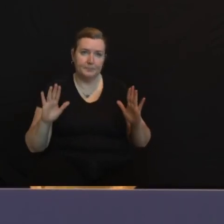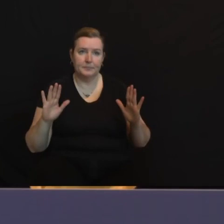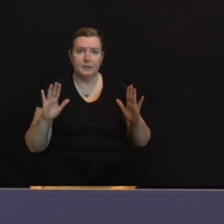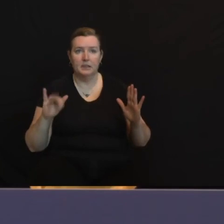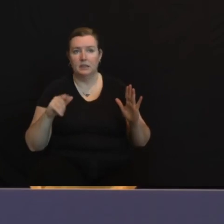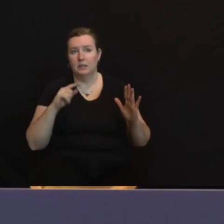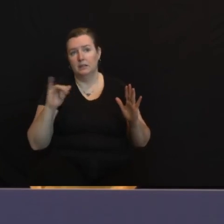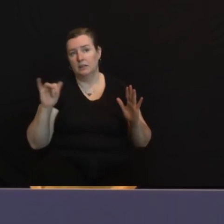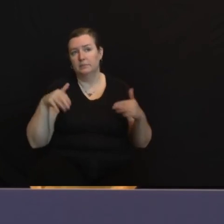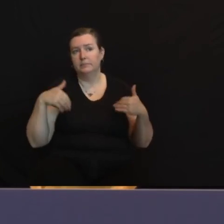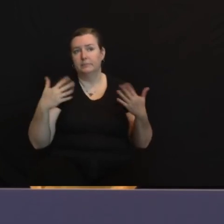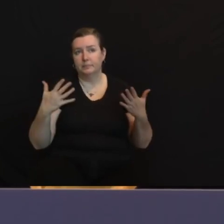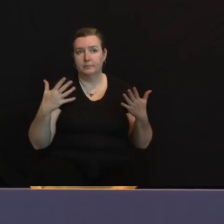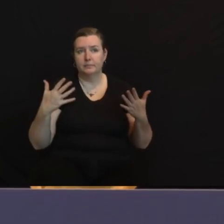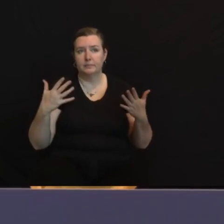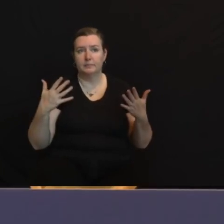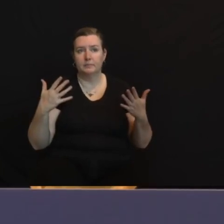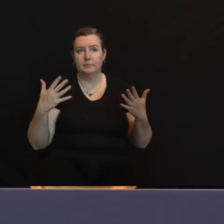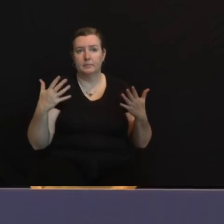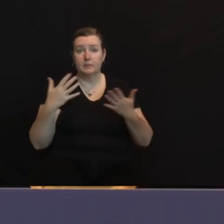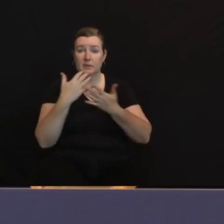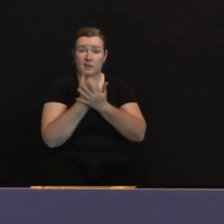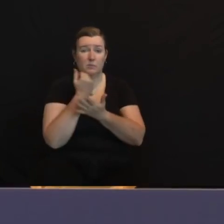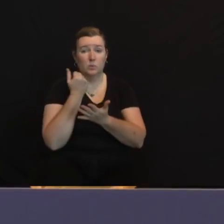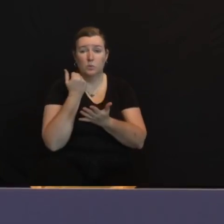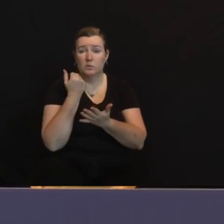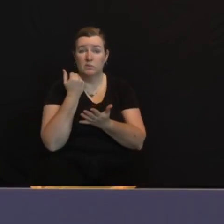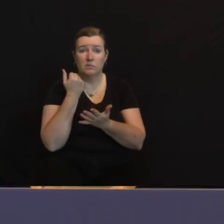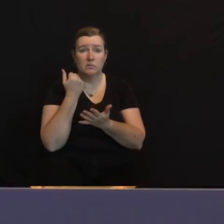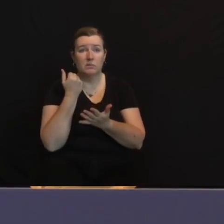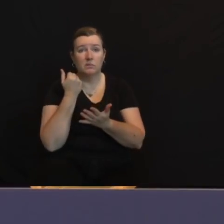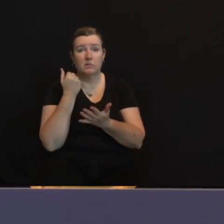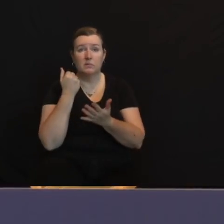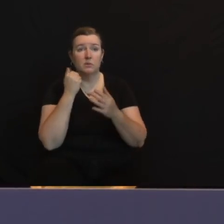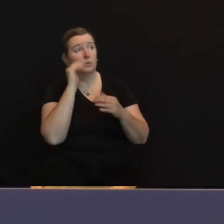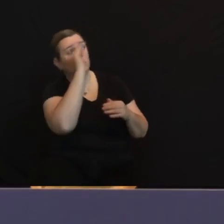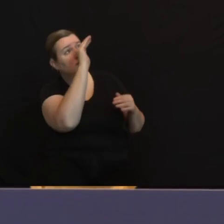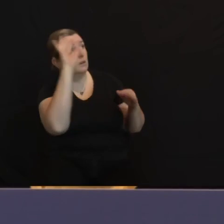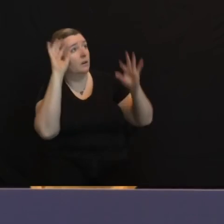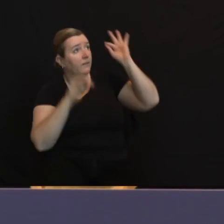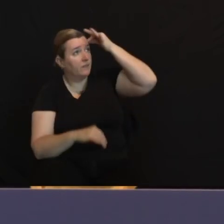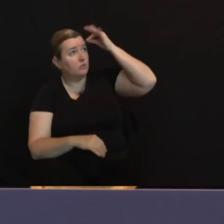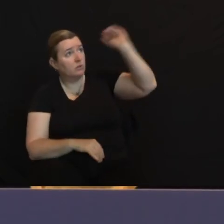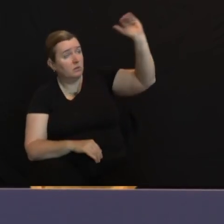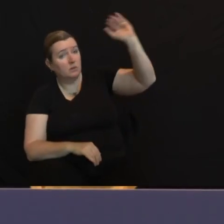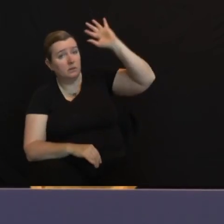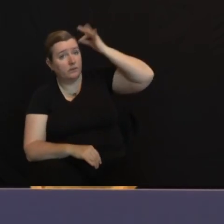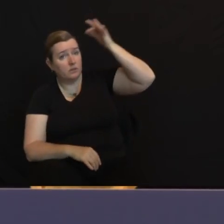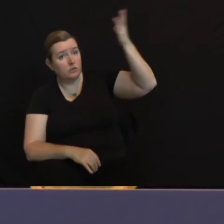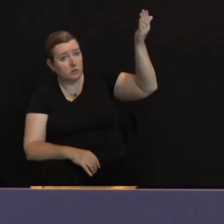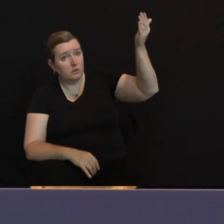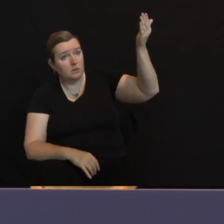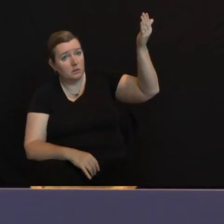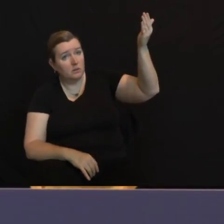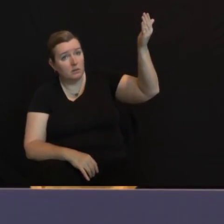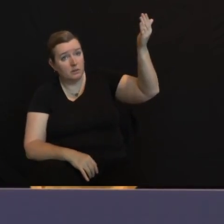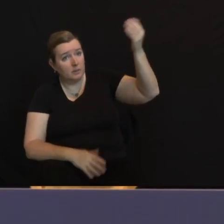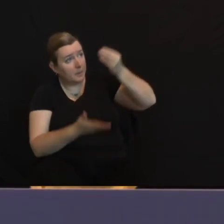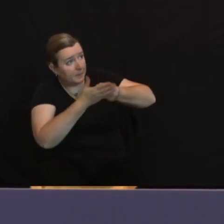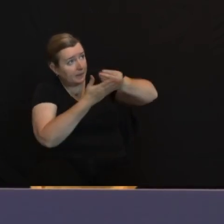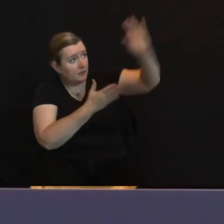my commercial, we need more federal money, and that industry would be an obvious beneficiary from